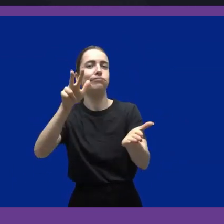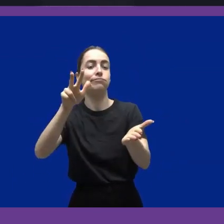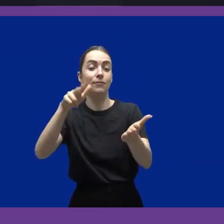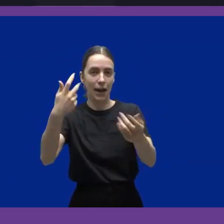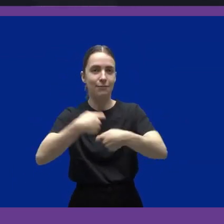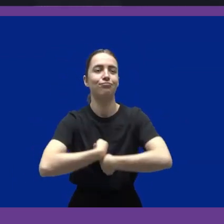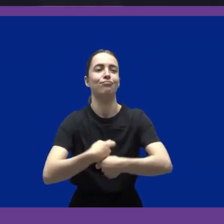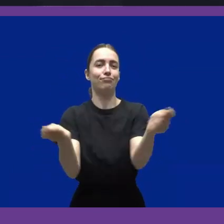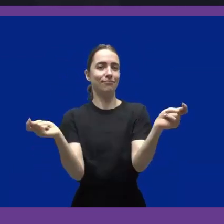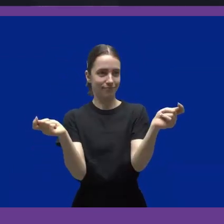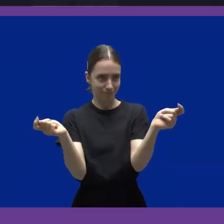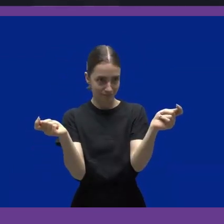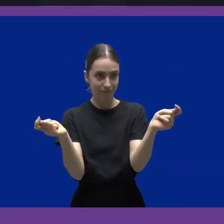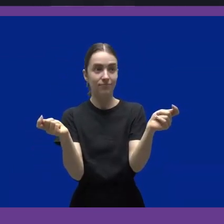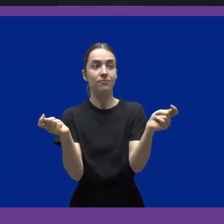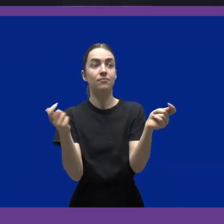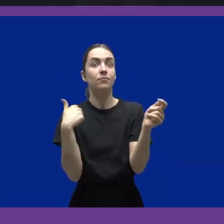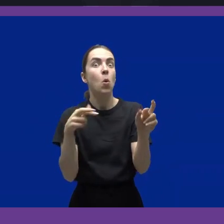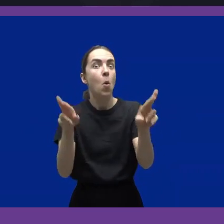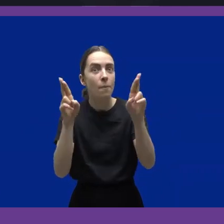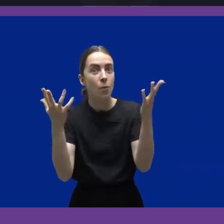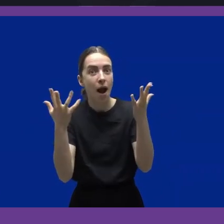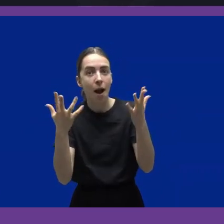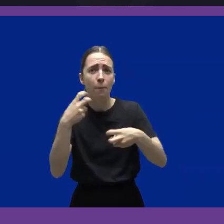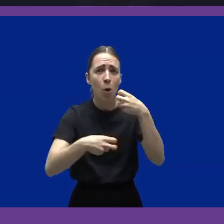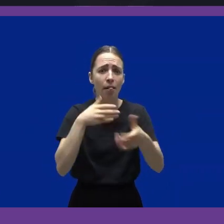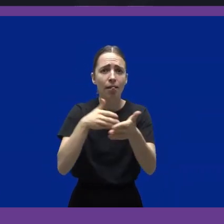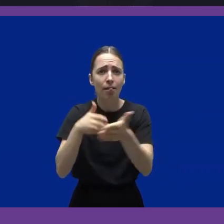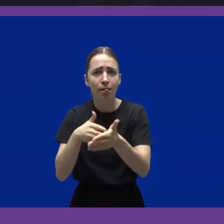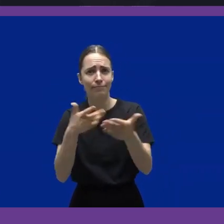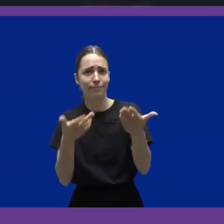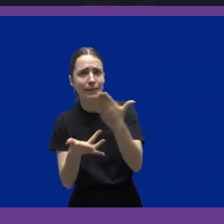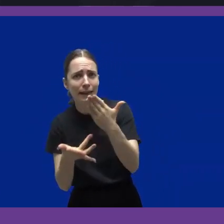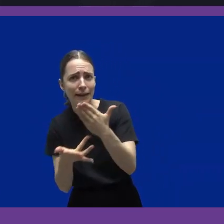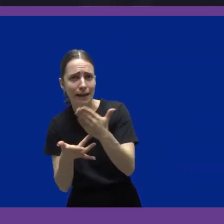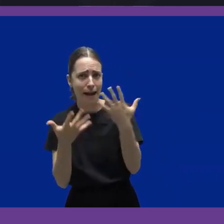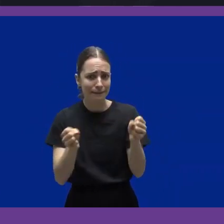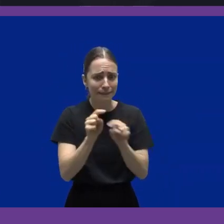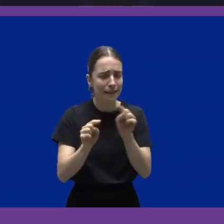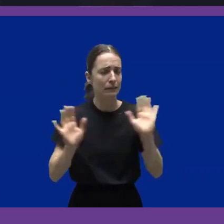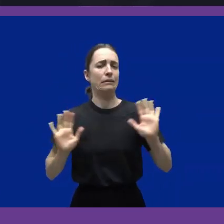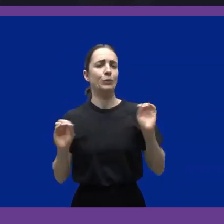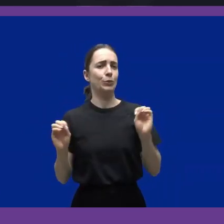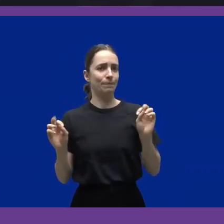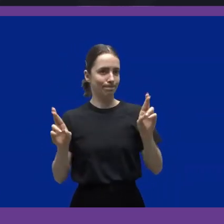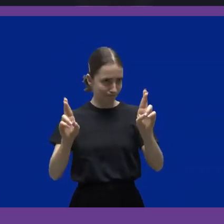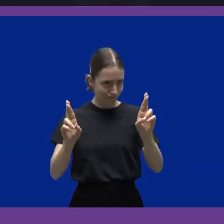issue. This is being drafted by a working group chaired by Susanna Laurin, who is also the chair of